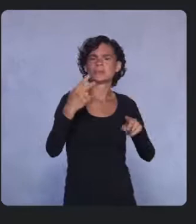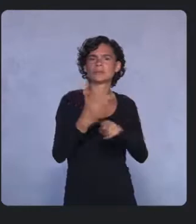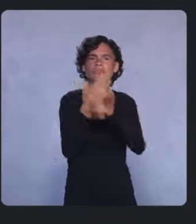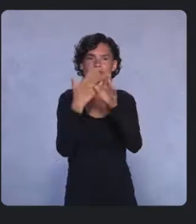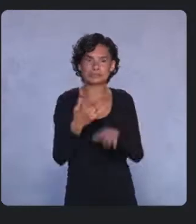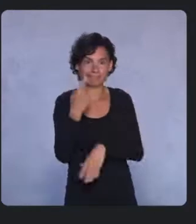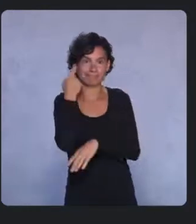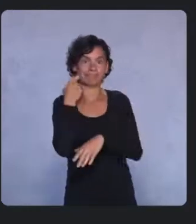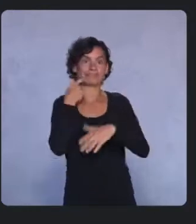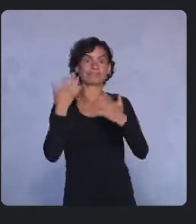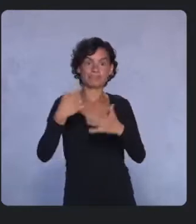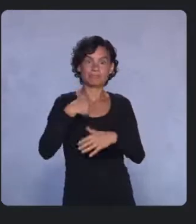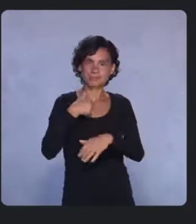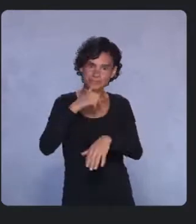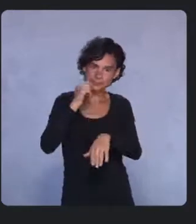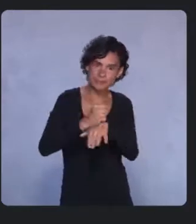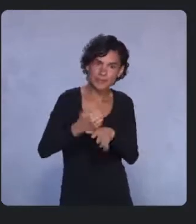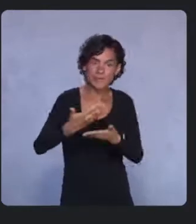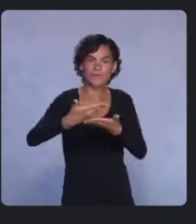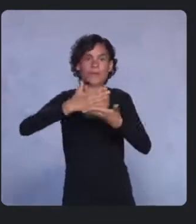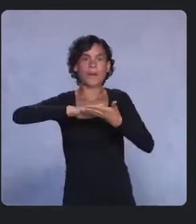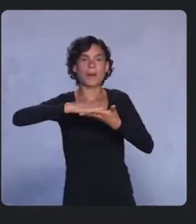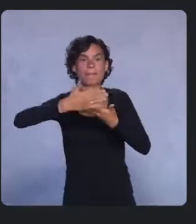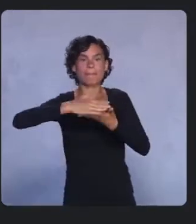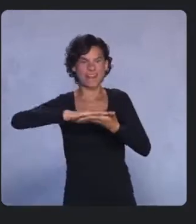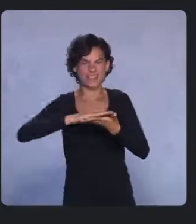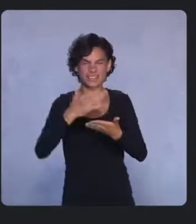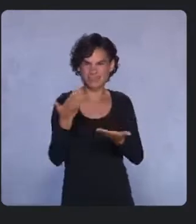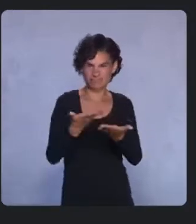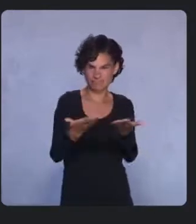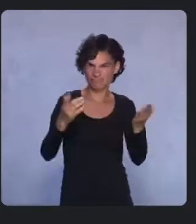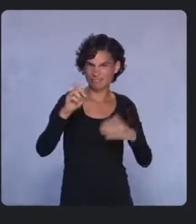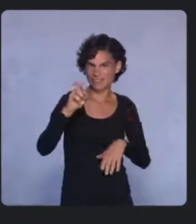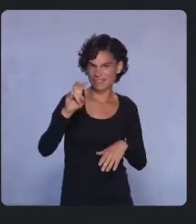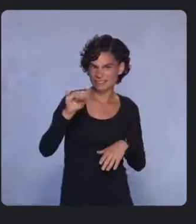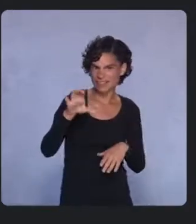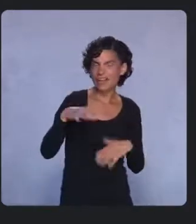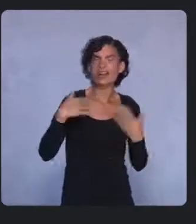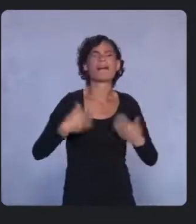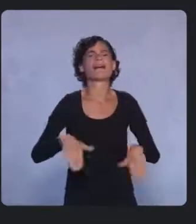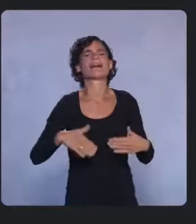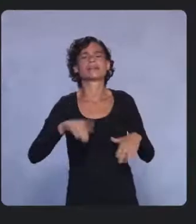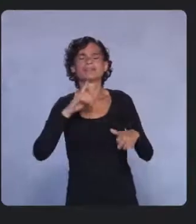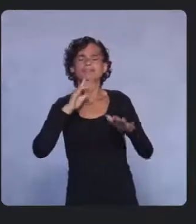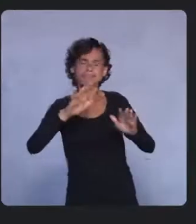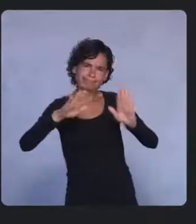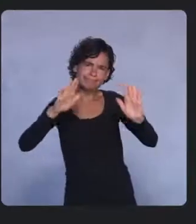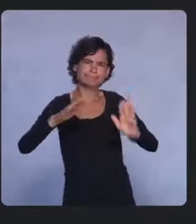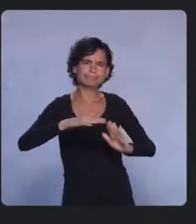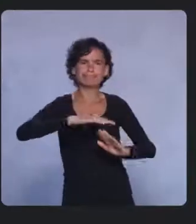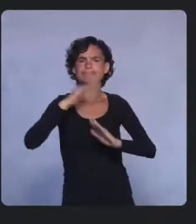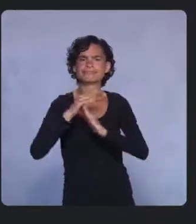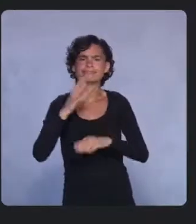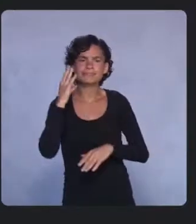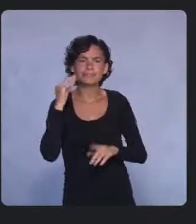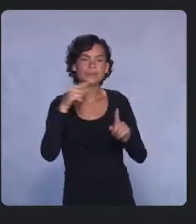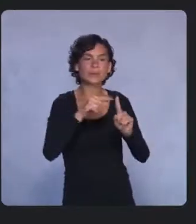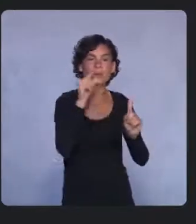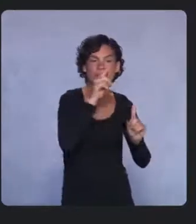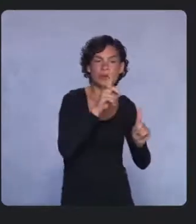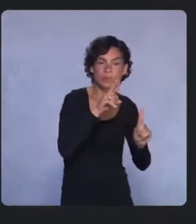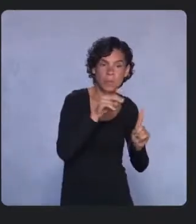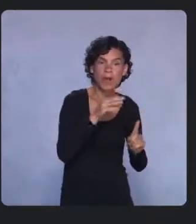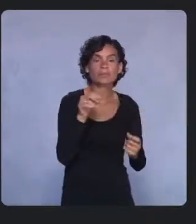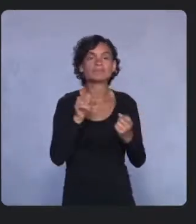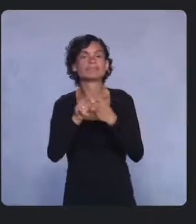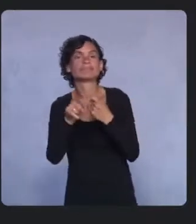pioneered foldable devices and delivered rich communication experiences with Google Duo and Messages. And we are very excited about